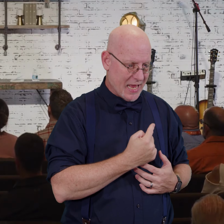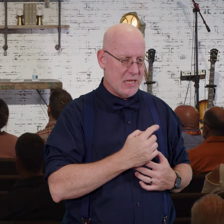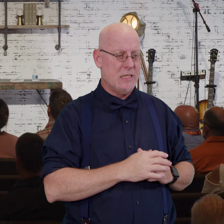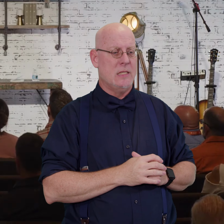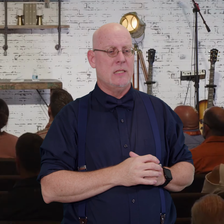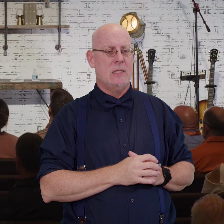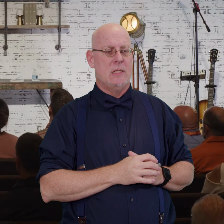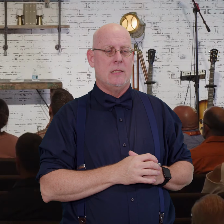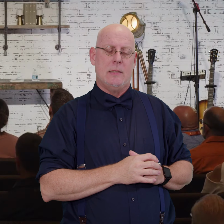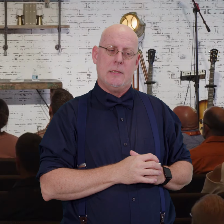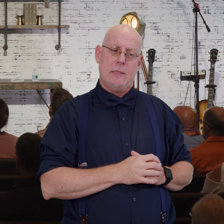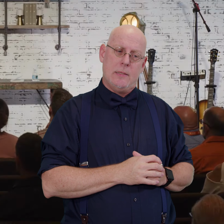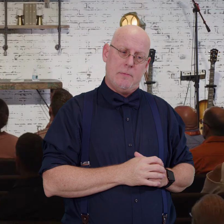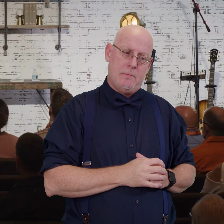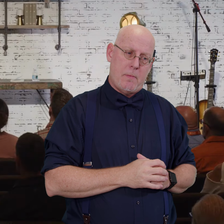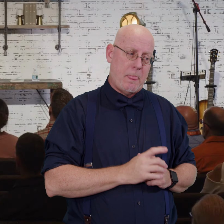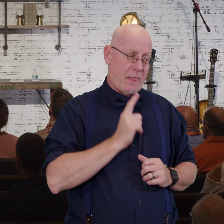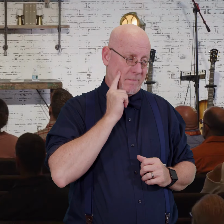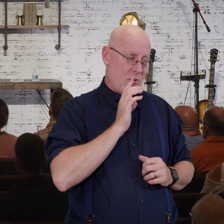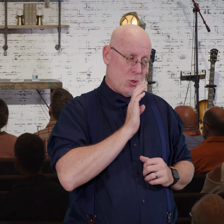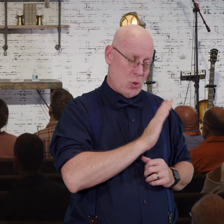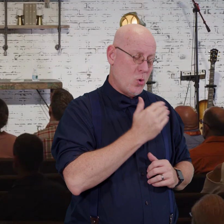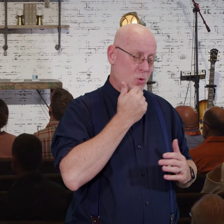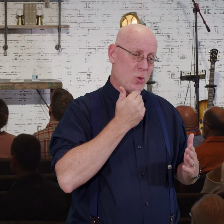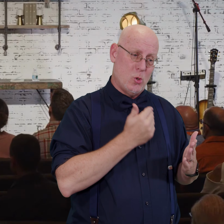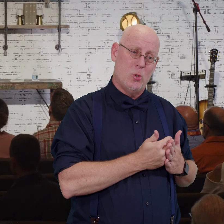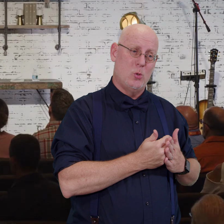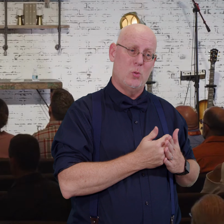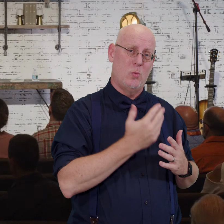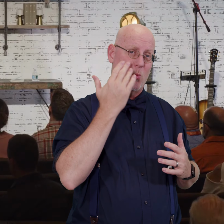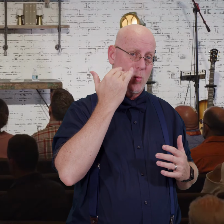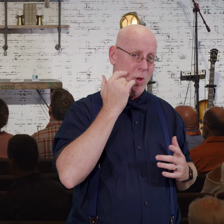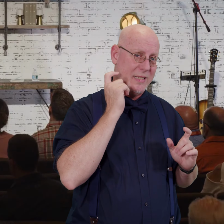do, it is for your ultimate good.